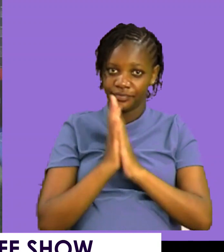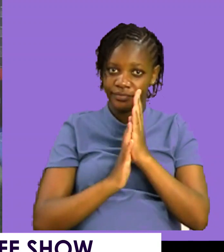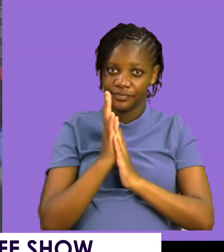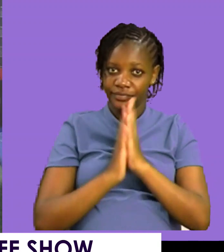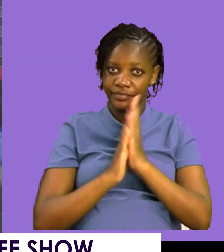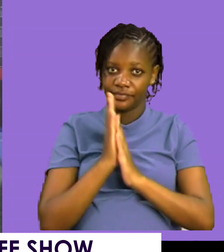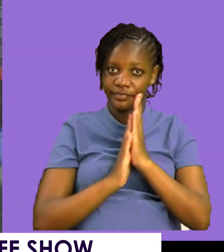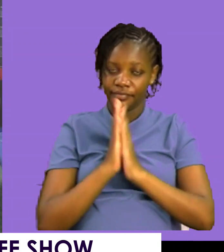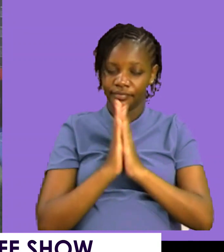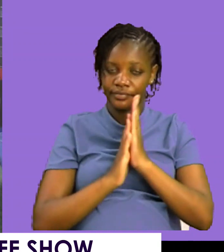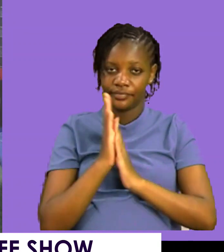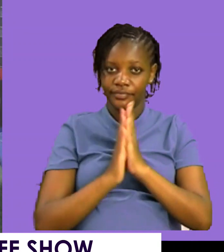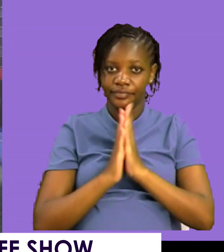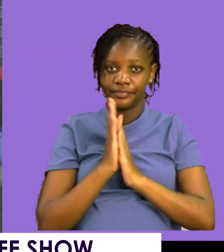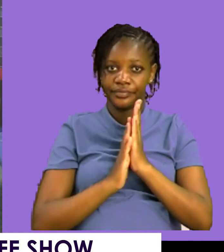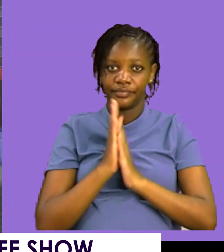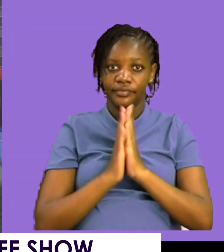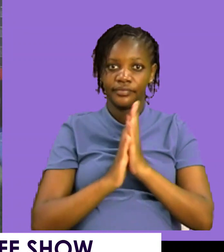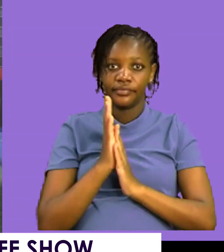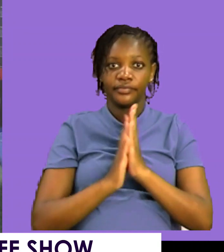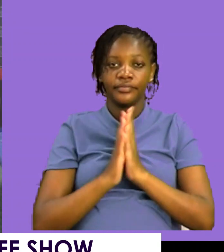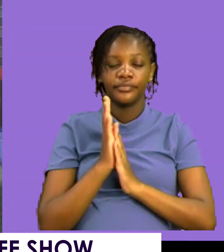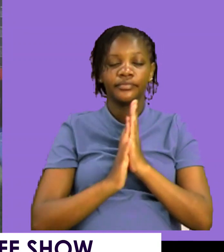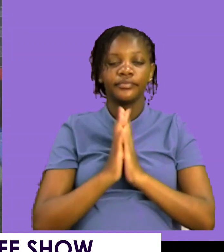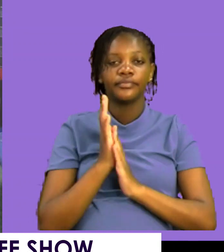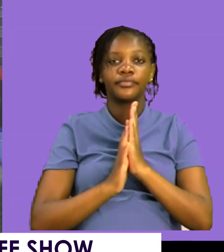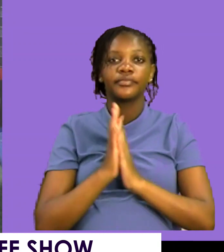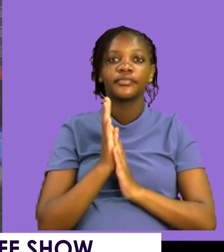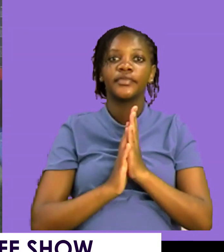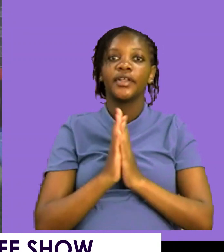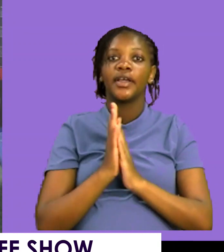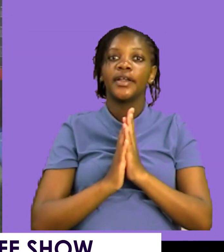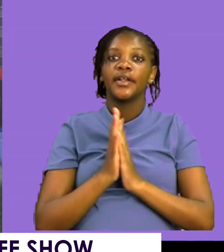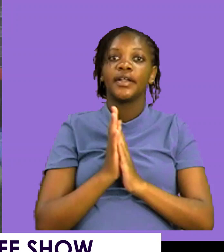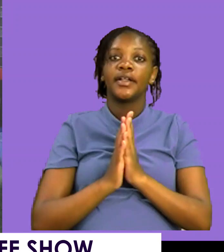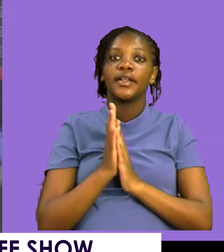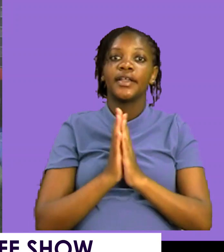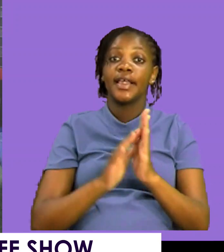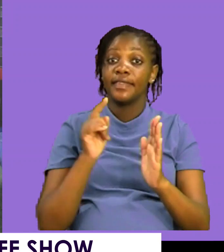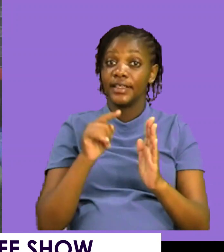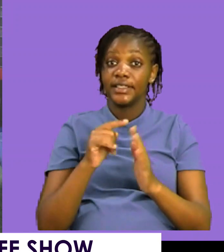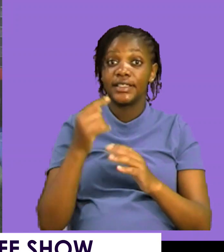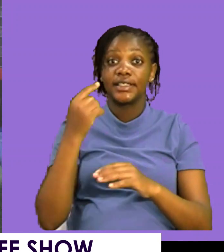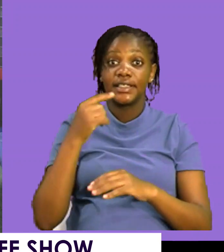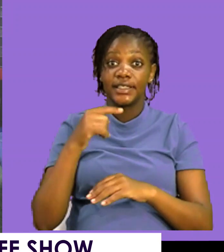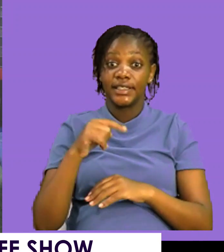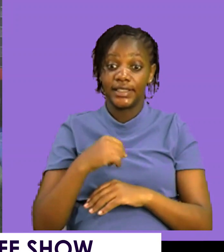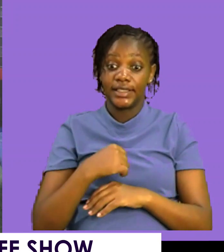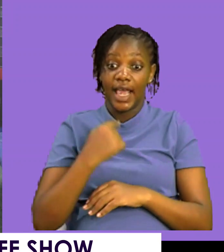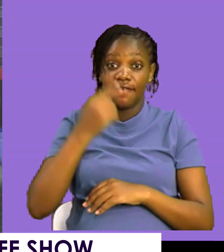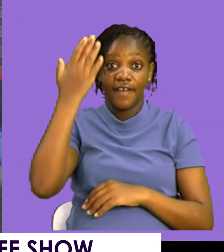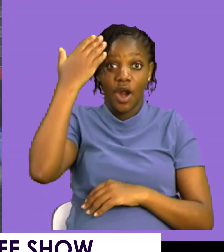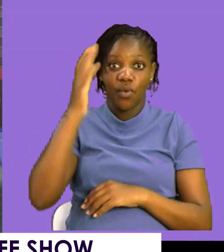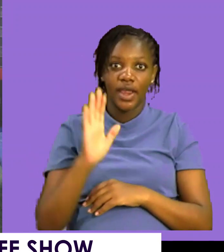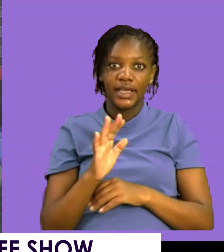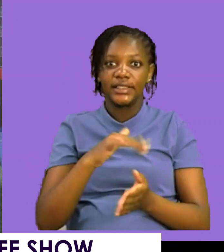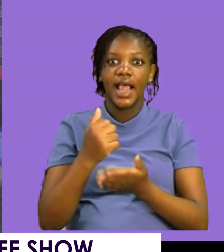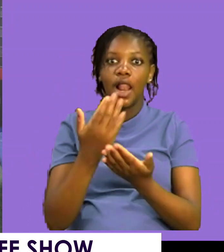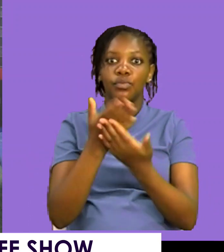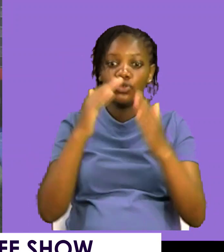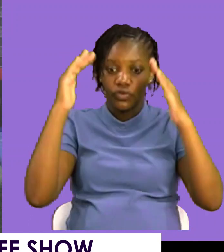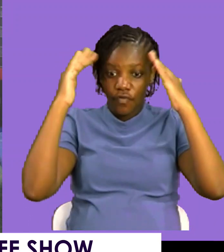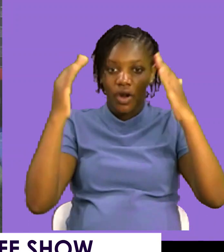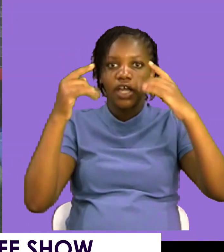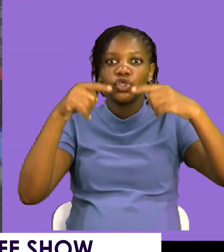your hands together. I want you to, this is self-awareness. It helps you to focus on